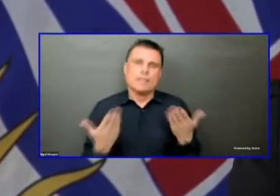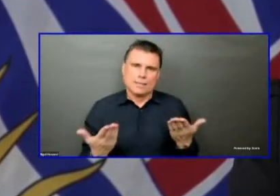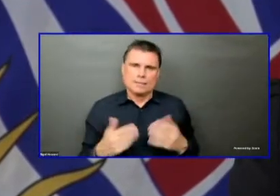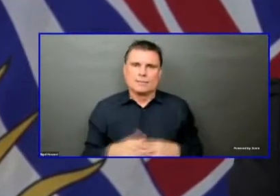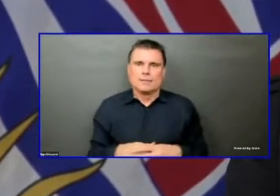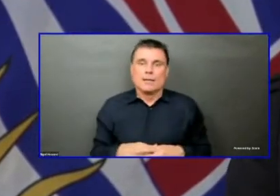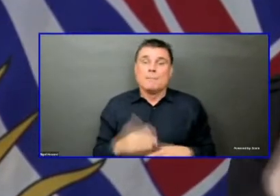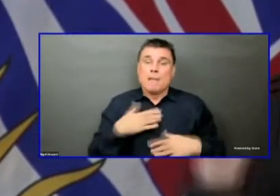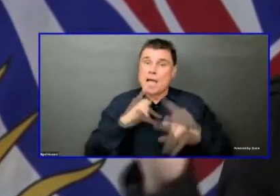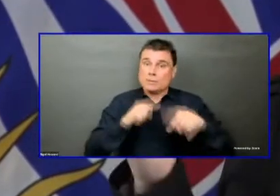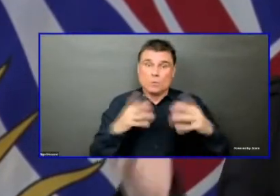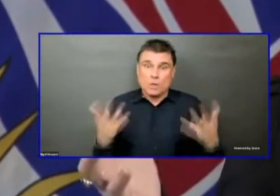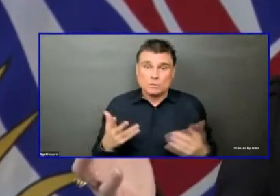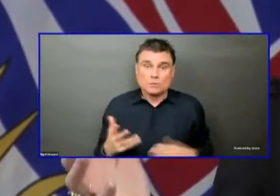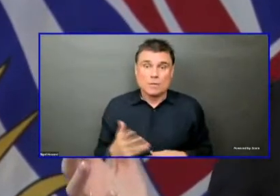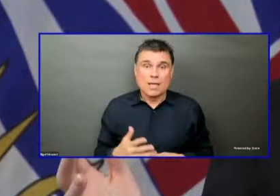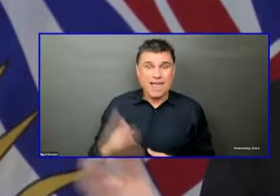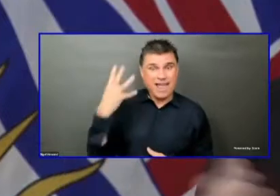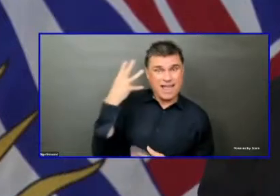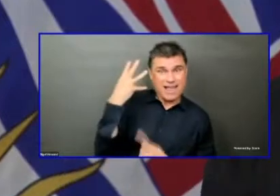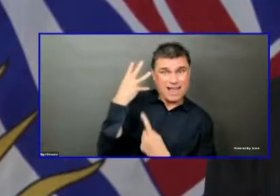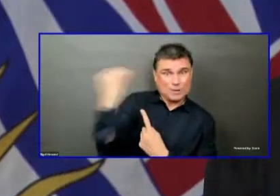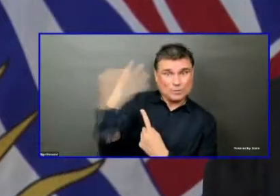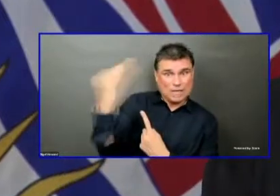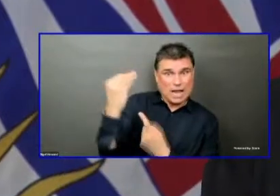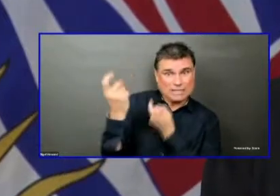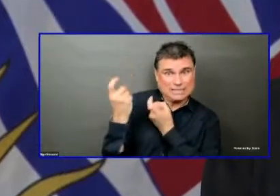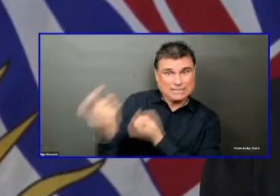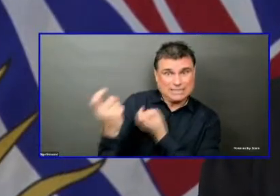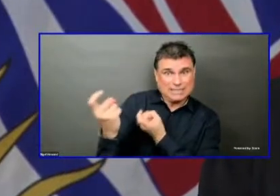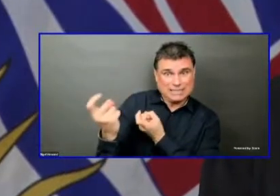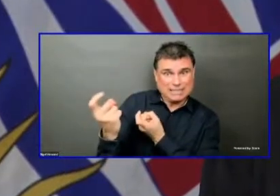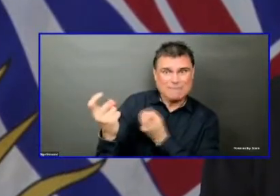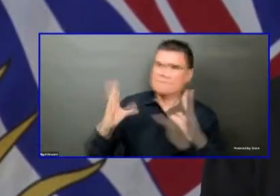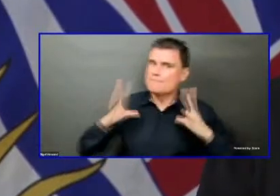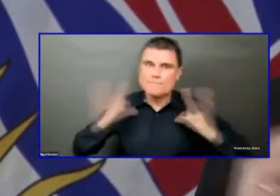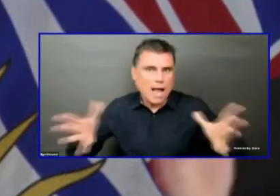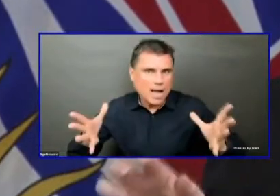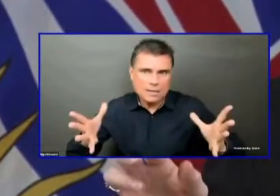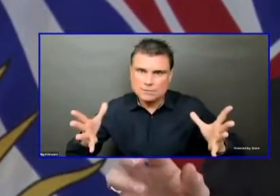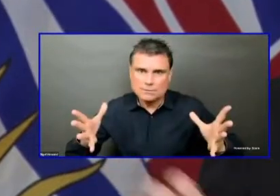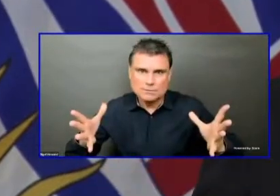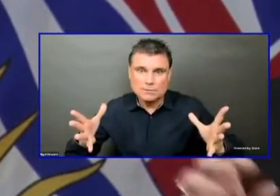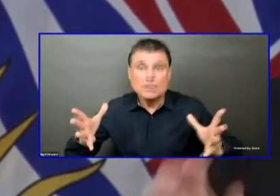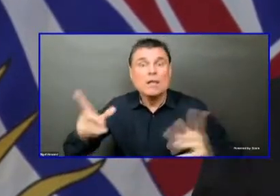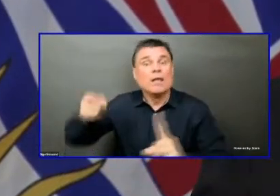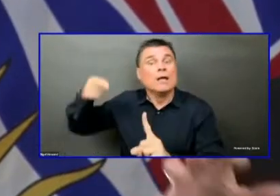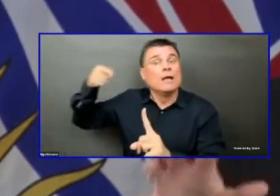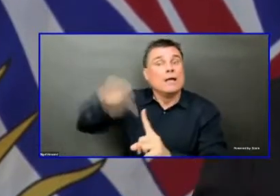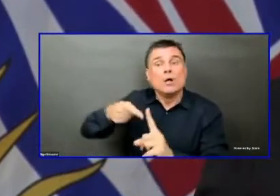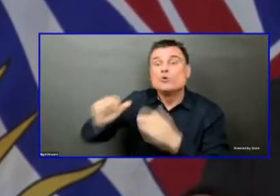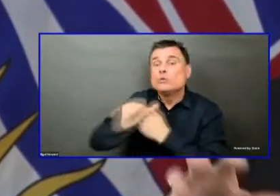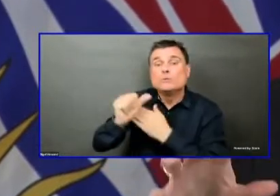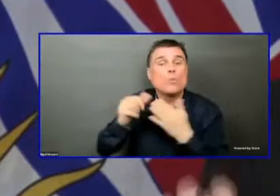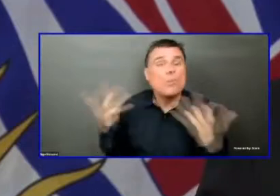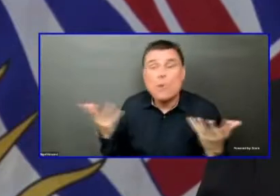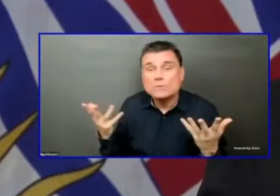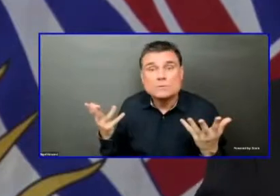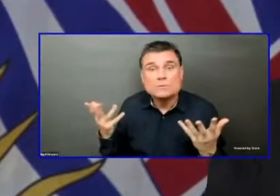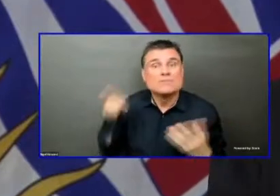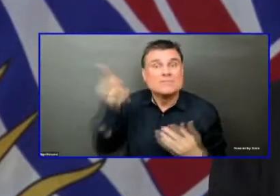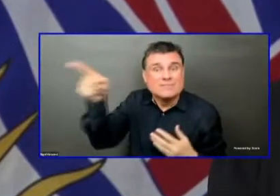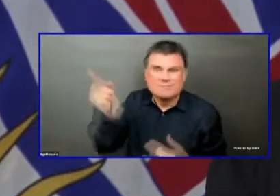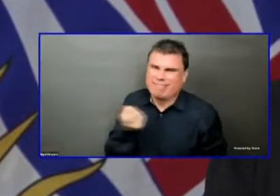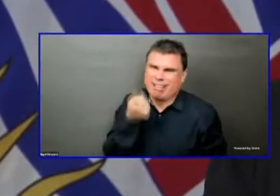skiing, and we know that that in itself is not a risk. It's the befores and the afters and the parties and the getting together and the